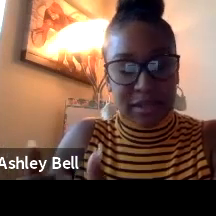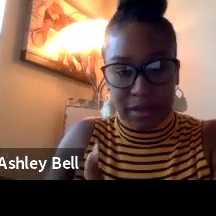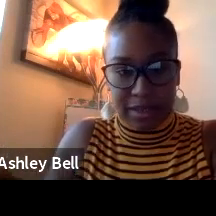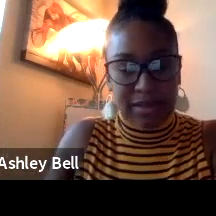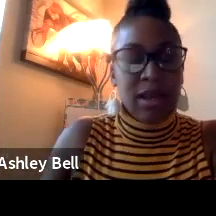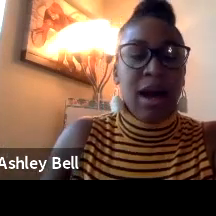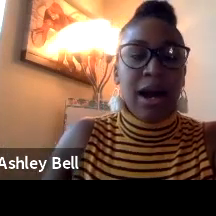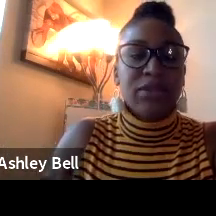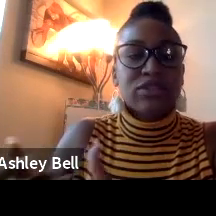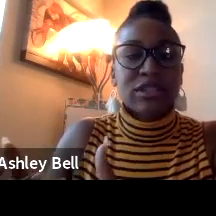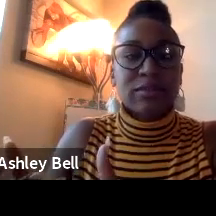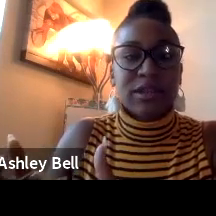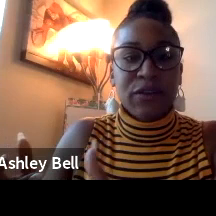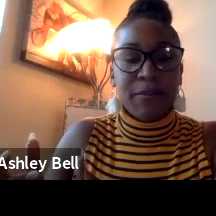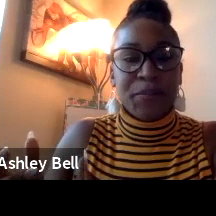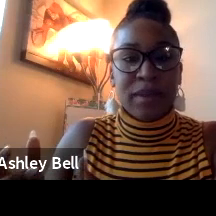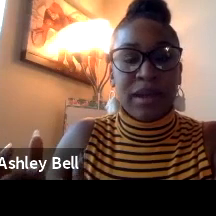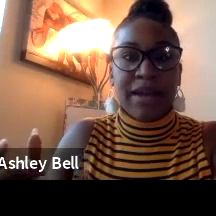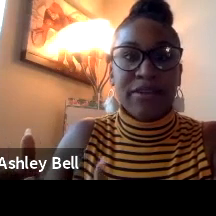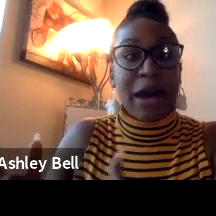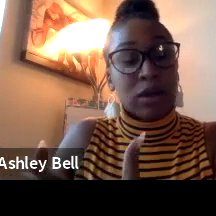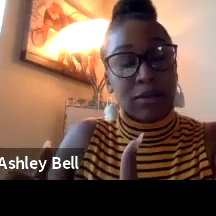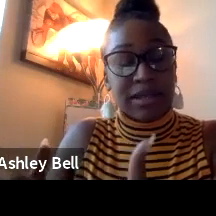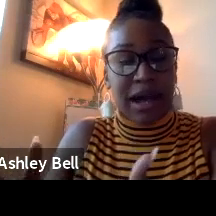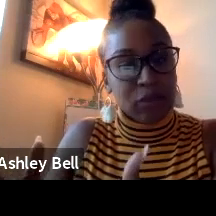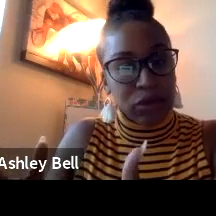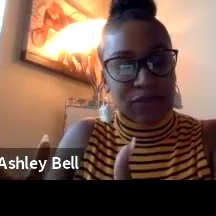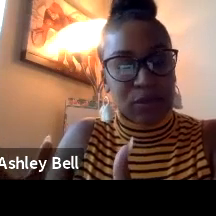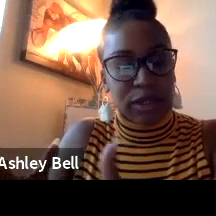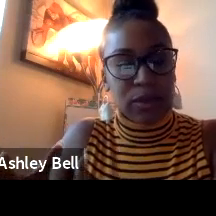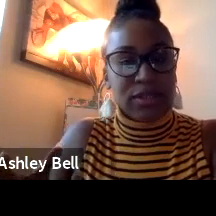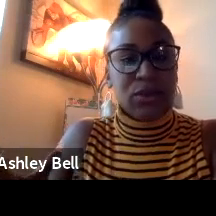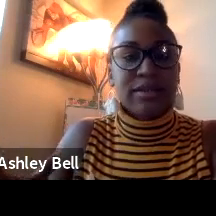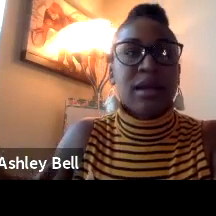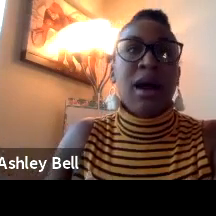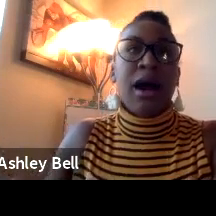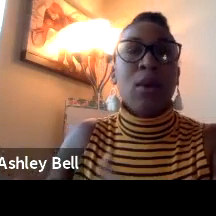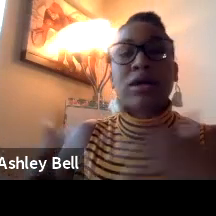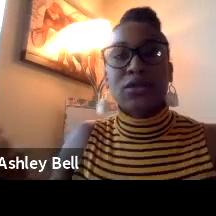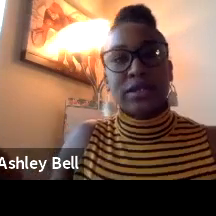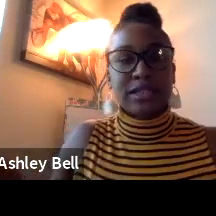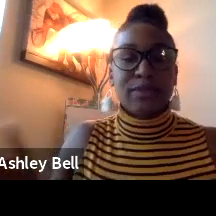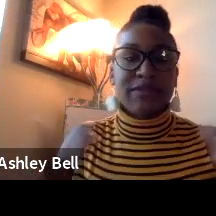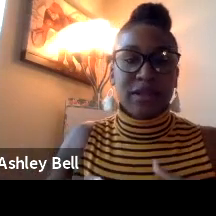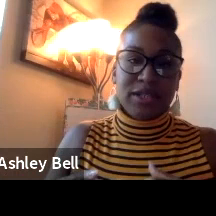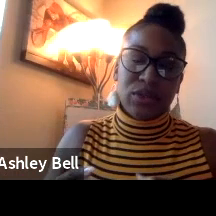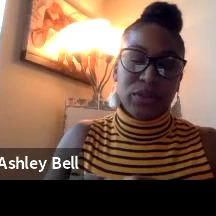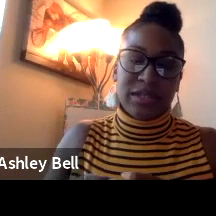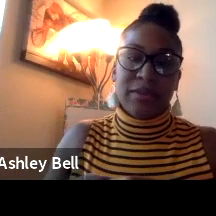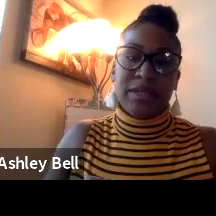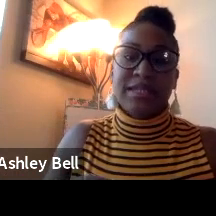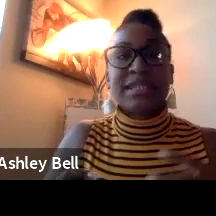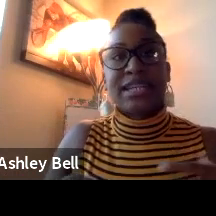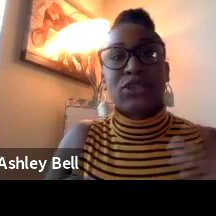have disabilities. These are some different kind of outcomes that I've noticed from working with students, all students, and specifically students